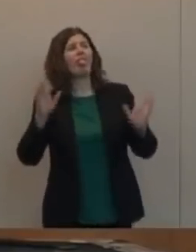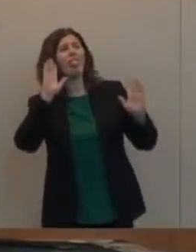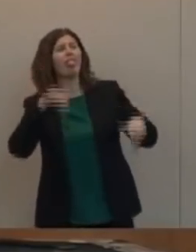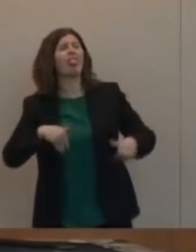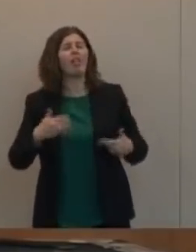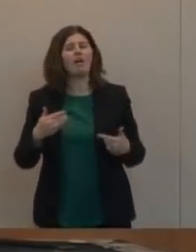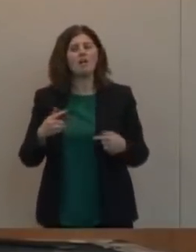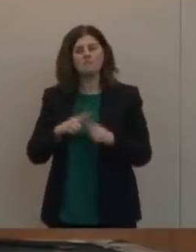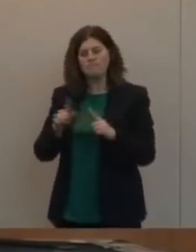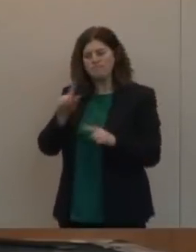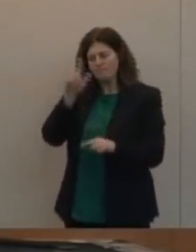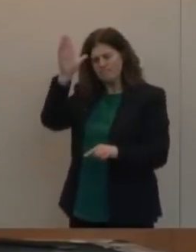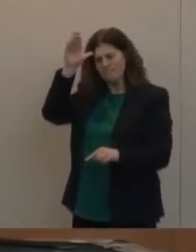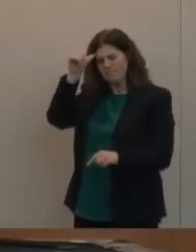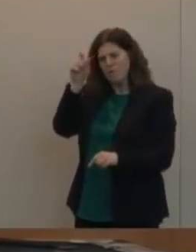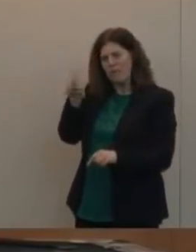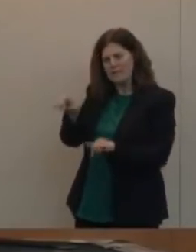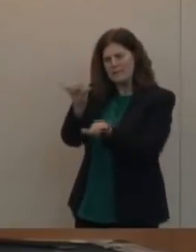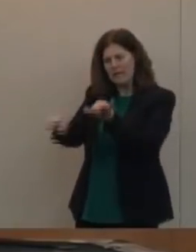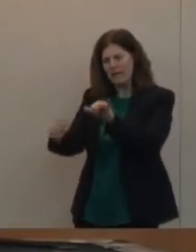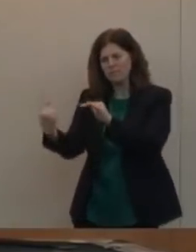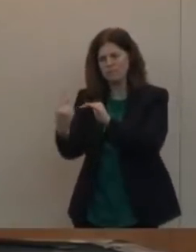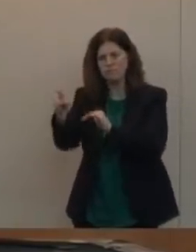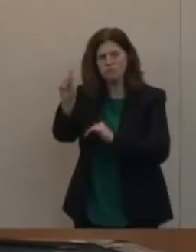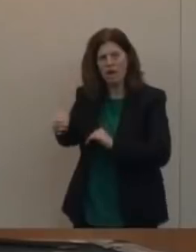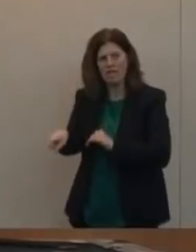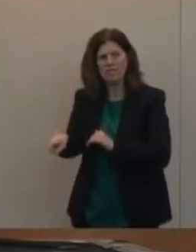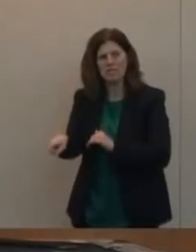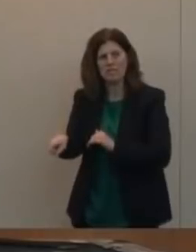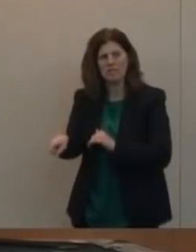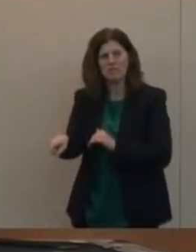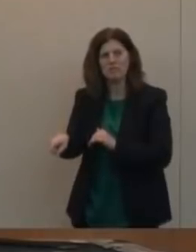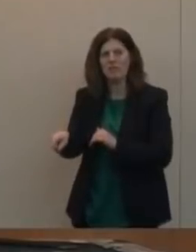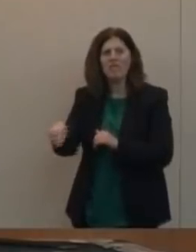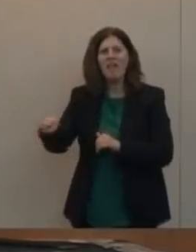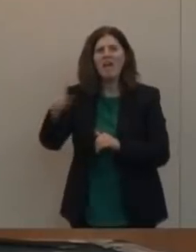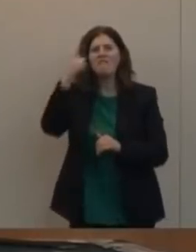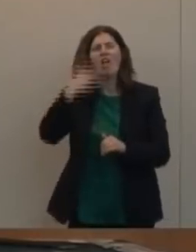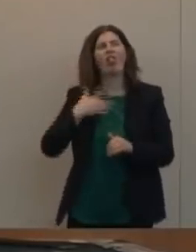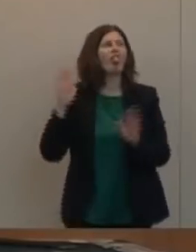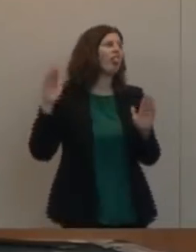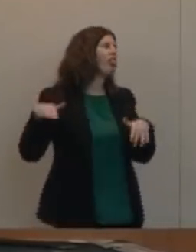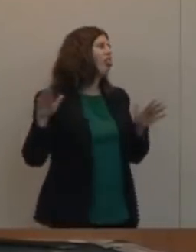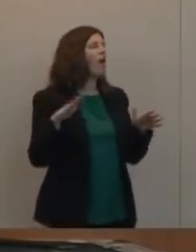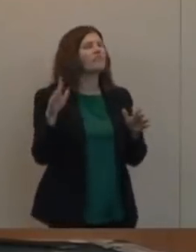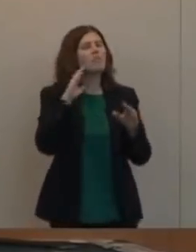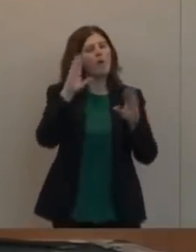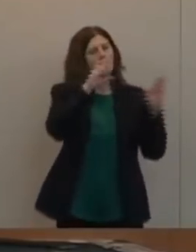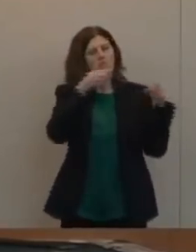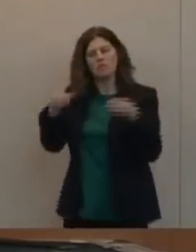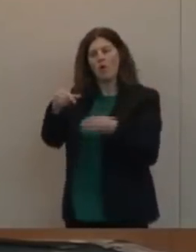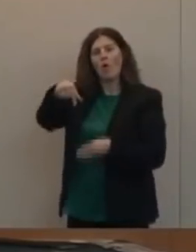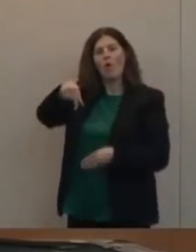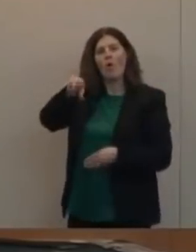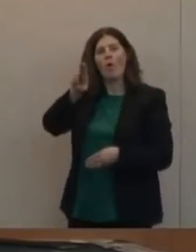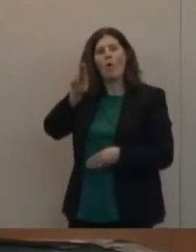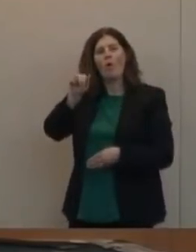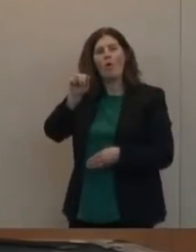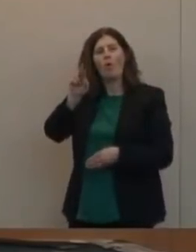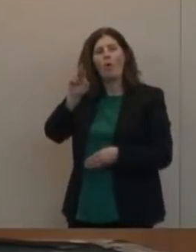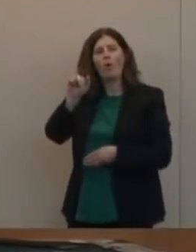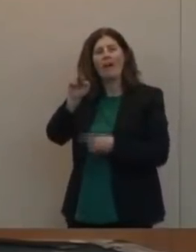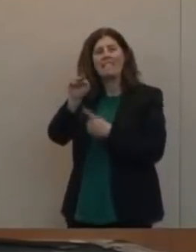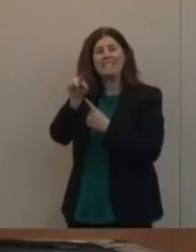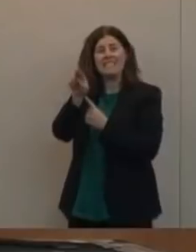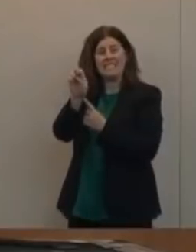absolute obligation to stay isolated, we may have to go to a more quarantine model, which is a legal standard, and you